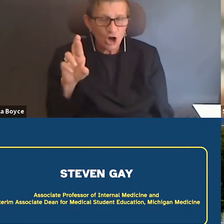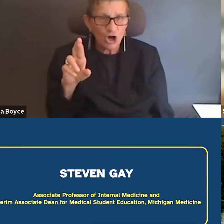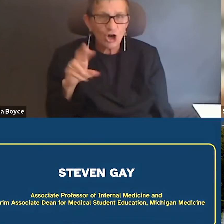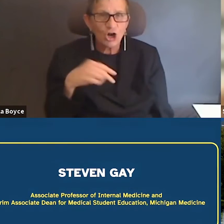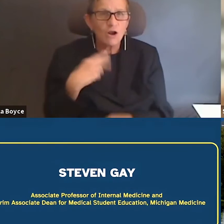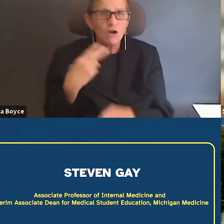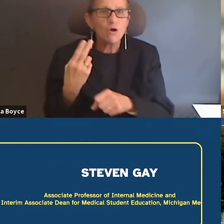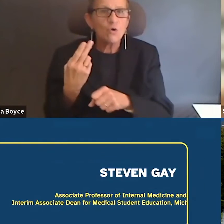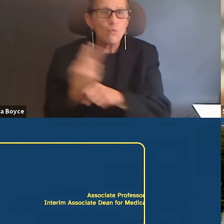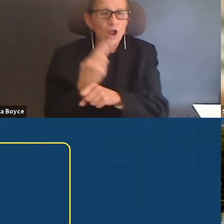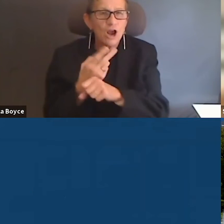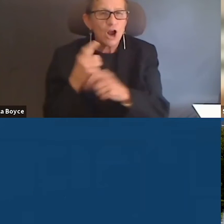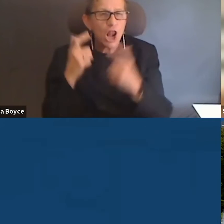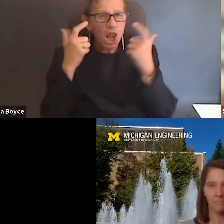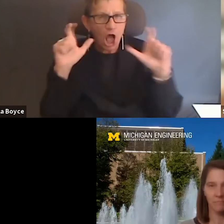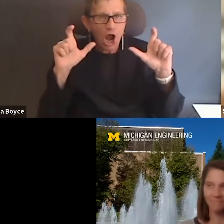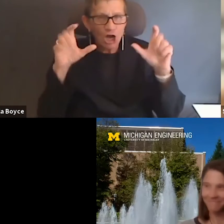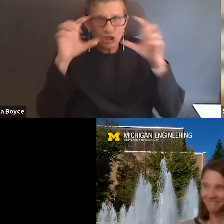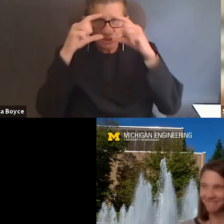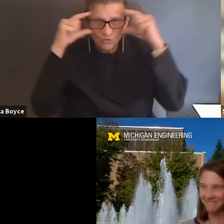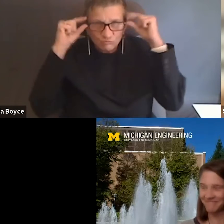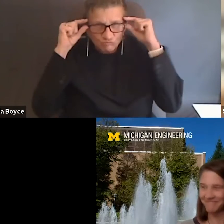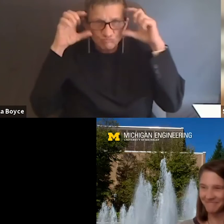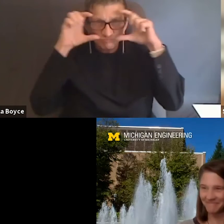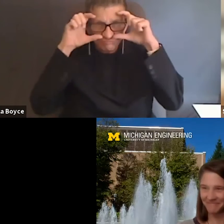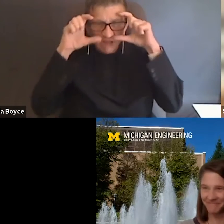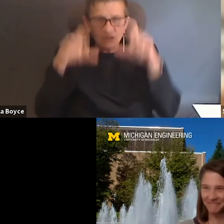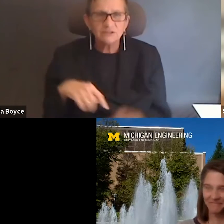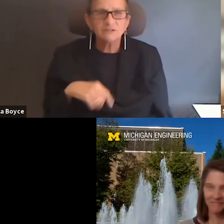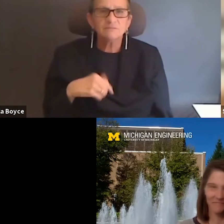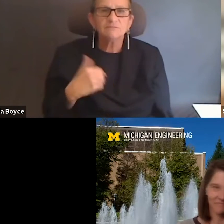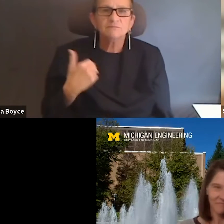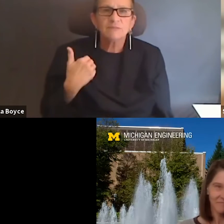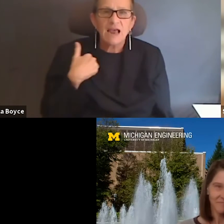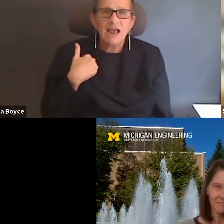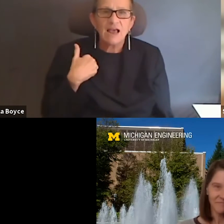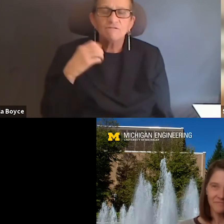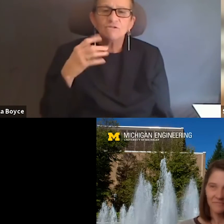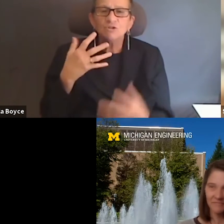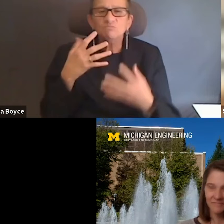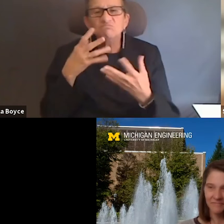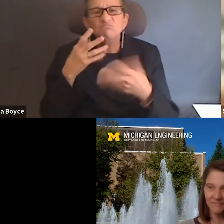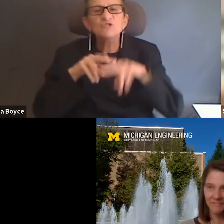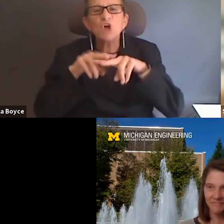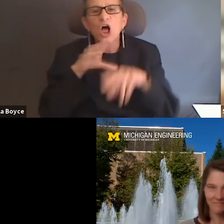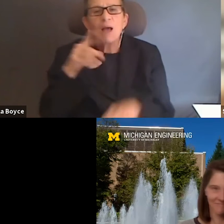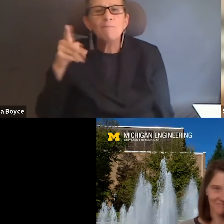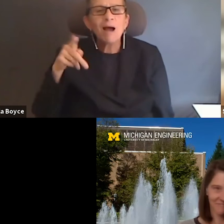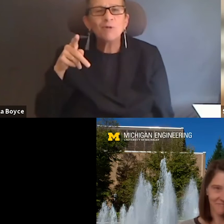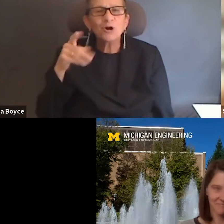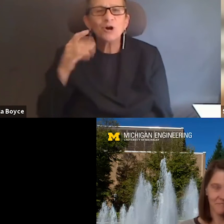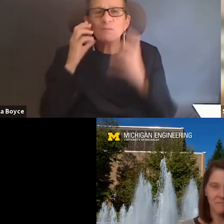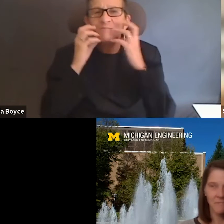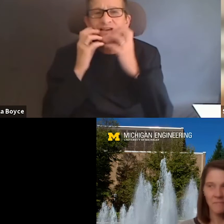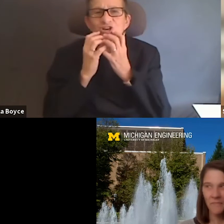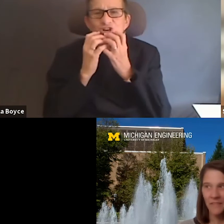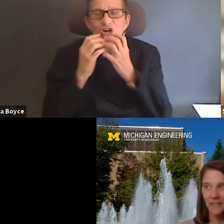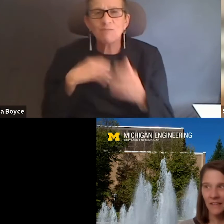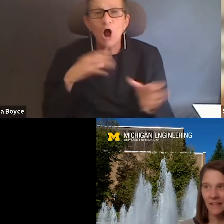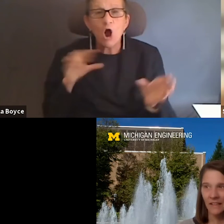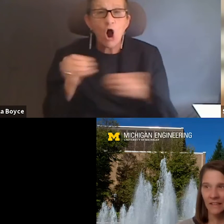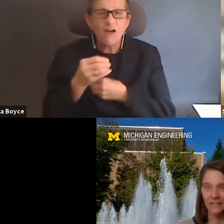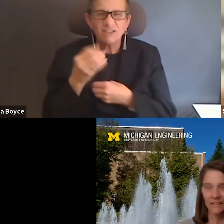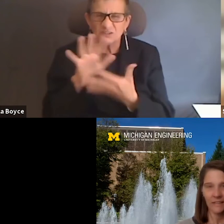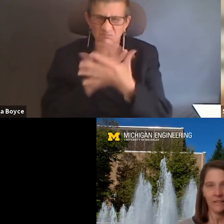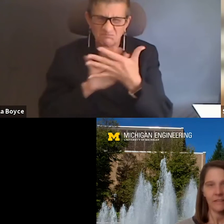very large horn-rimmed glasses, and I have a salt and pepper beard. My office is blurred